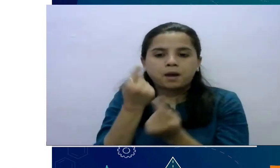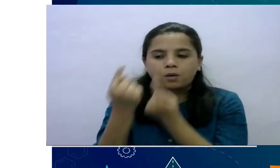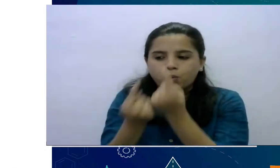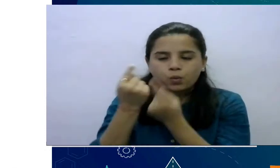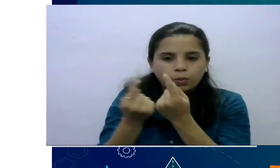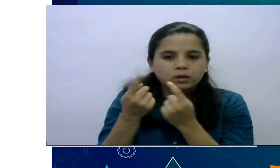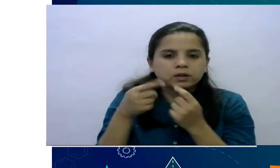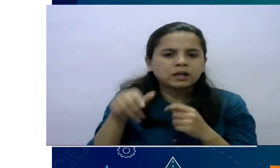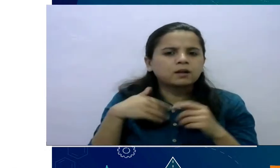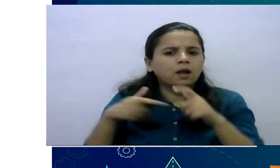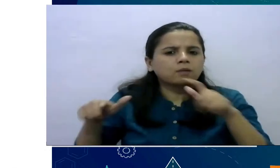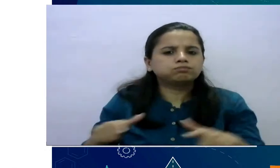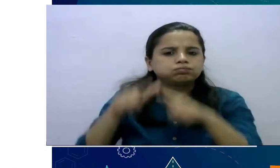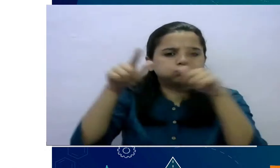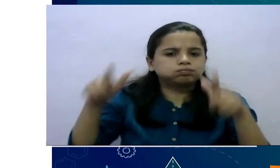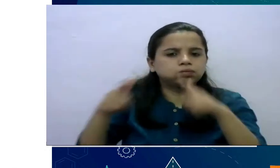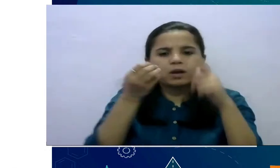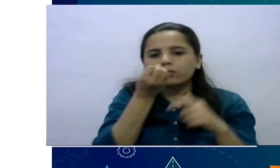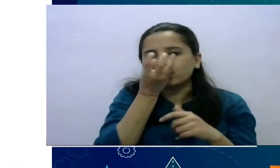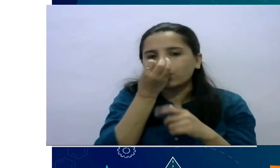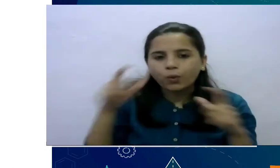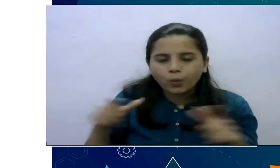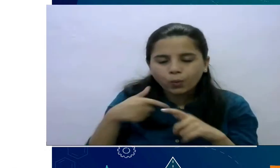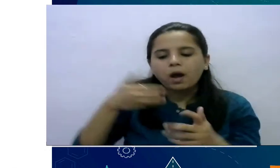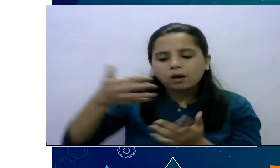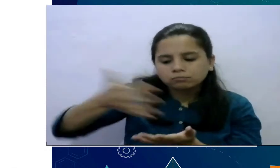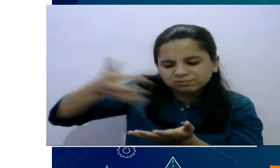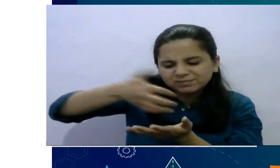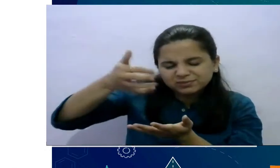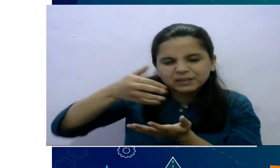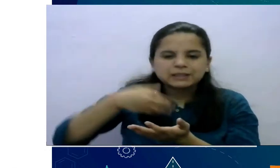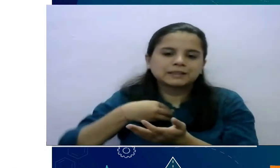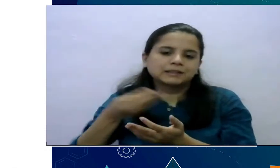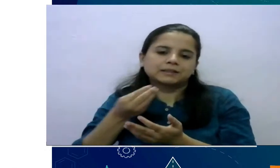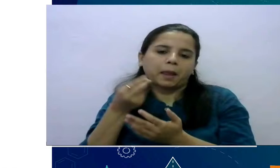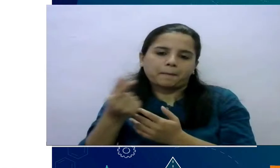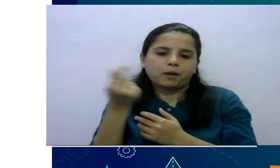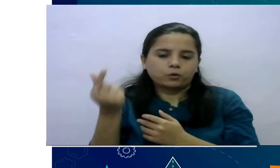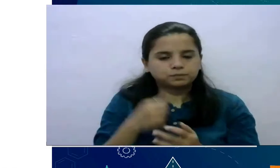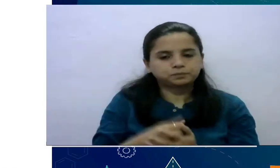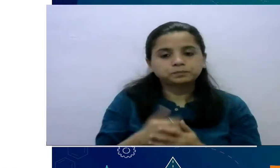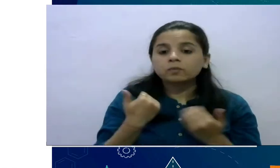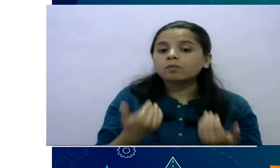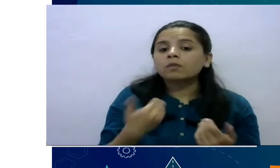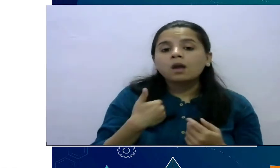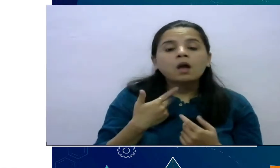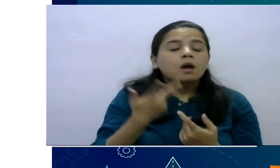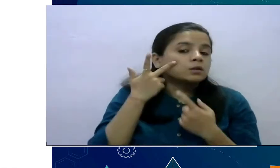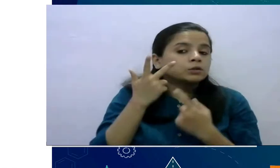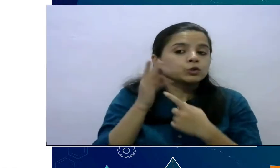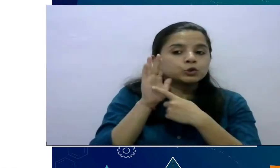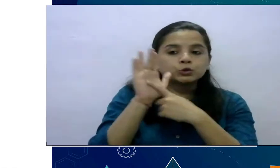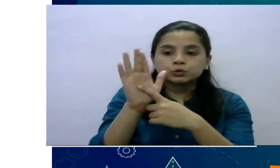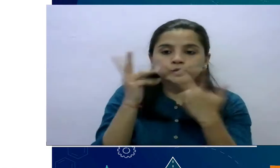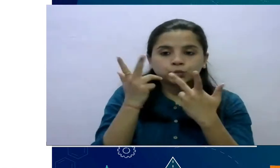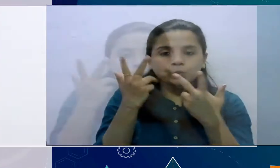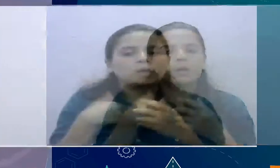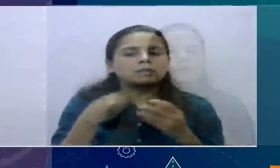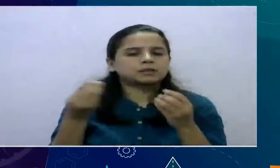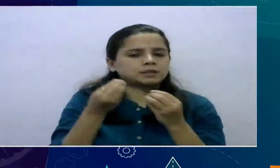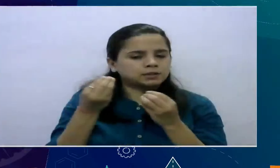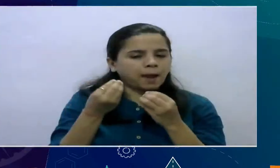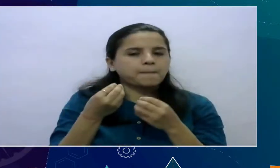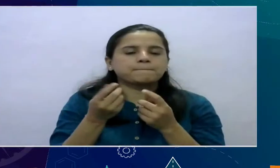flower pots that you must be having at home. All right, so what am I going to do? I'm going to prepare